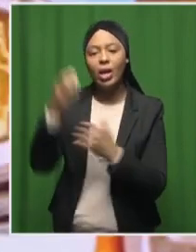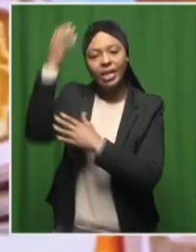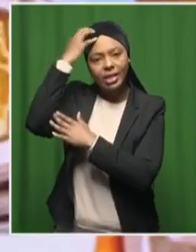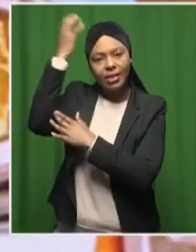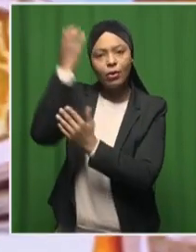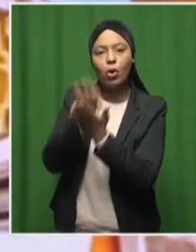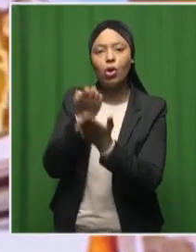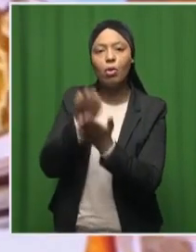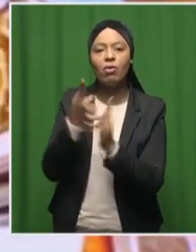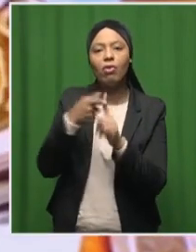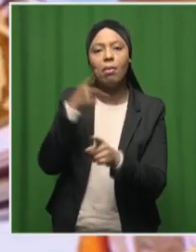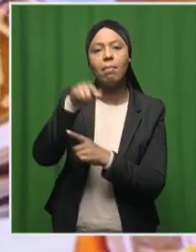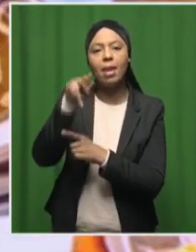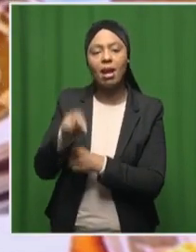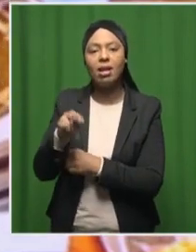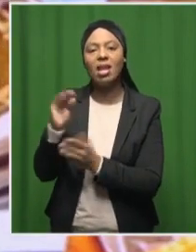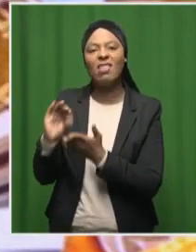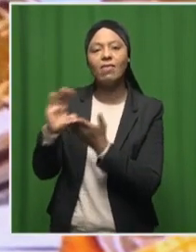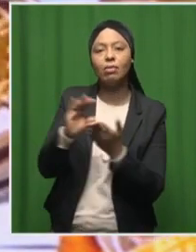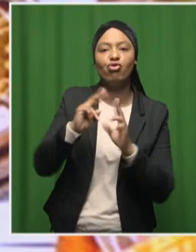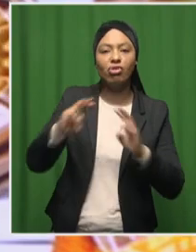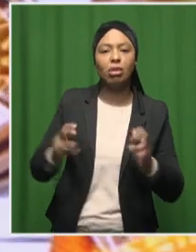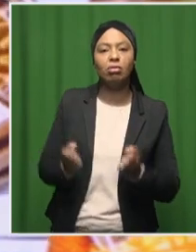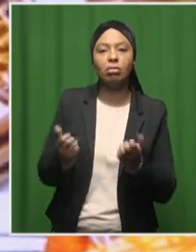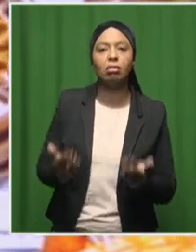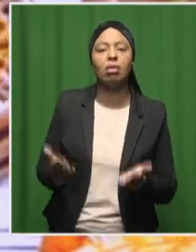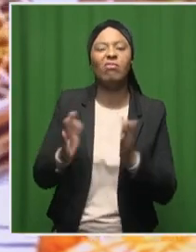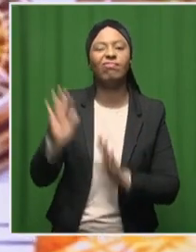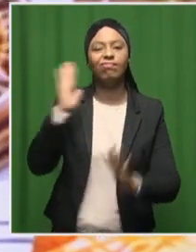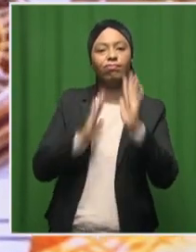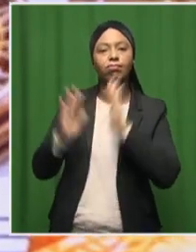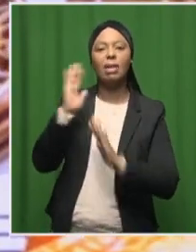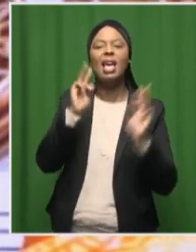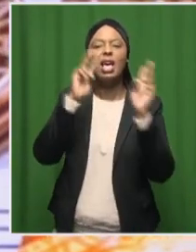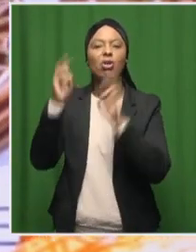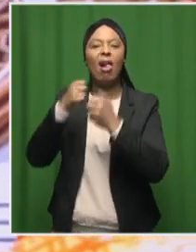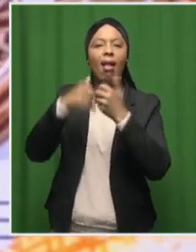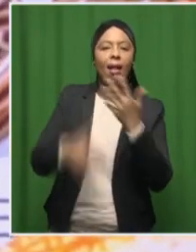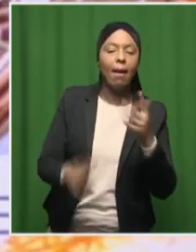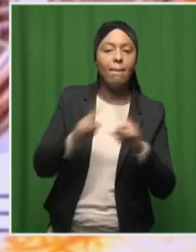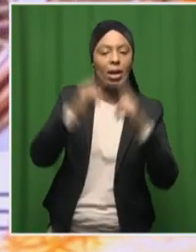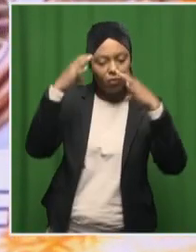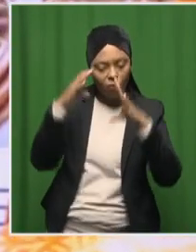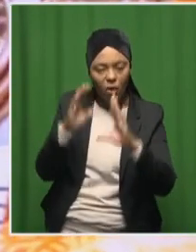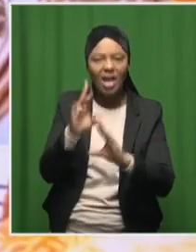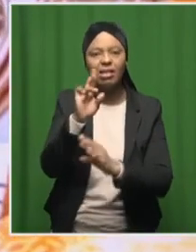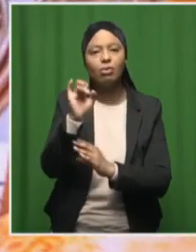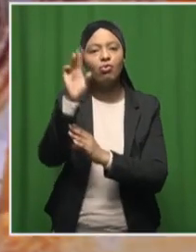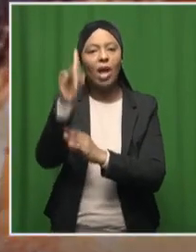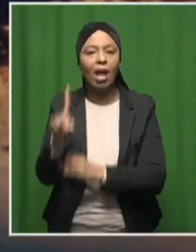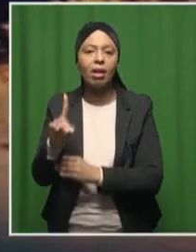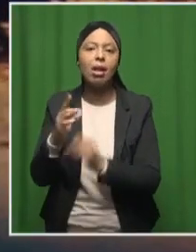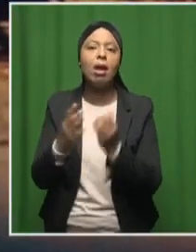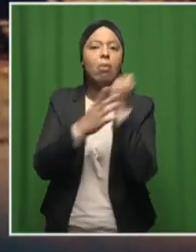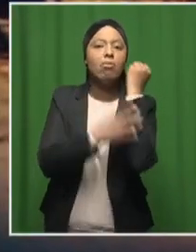the Pan-African Investment and Research Service, is talking to us about a range of issues, but focusing mostly on the rand's poor